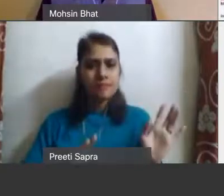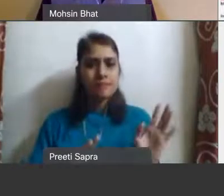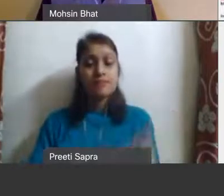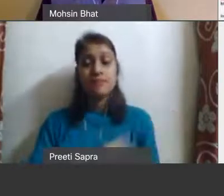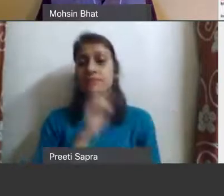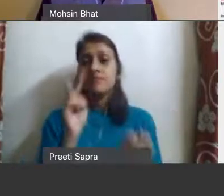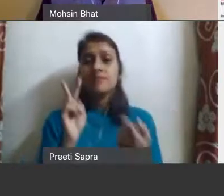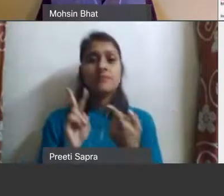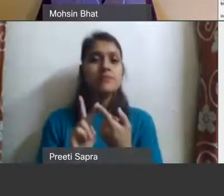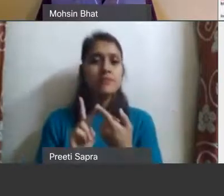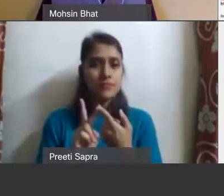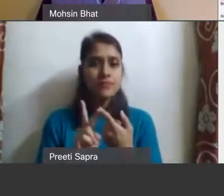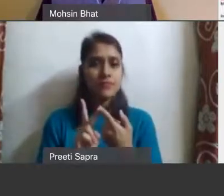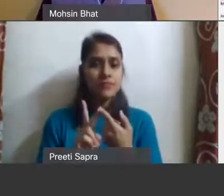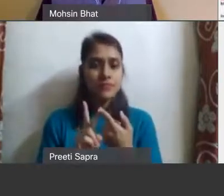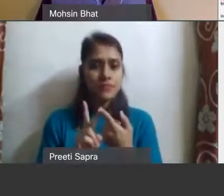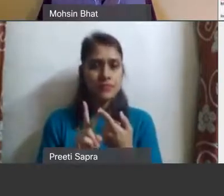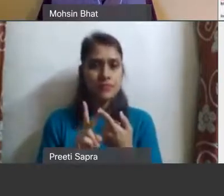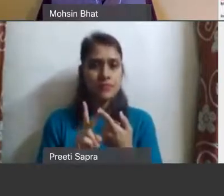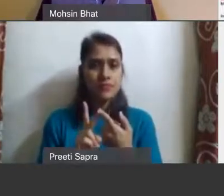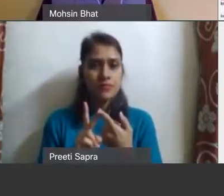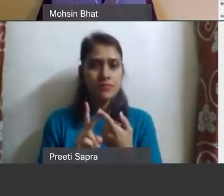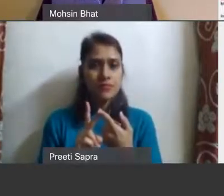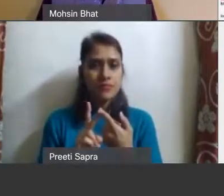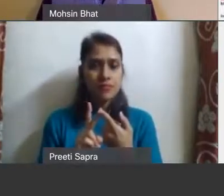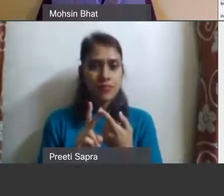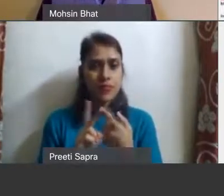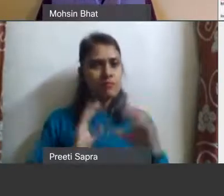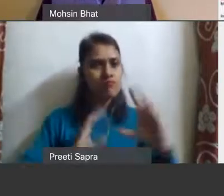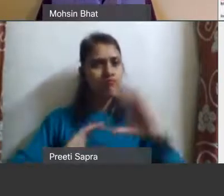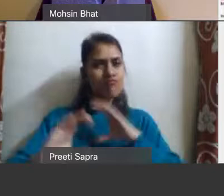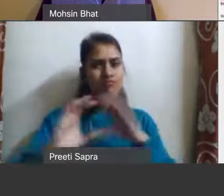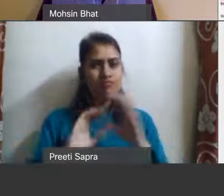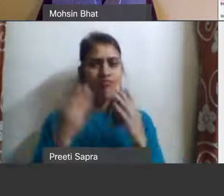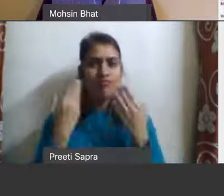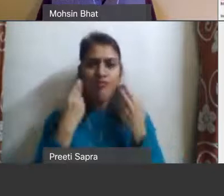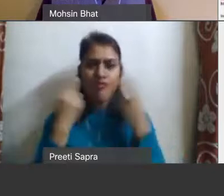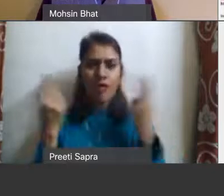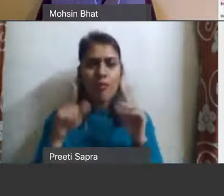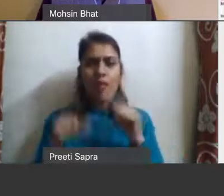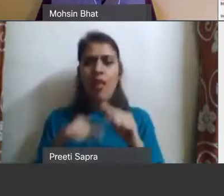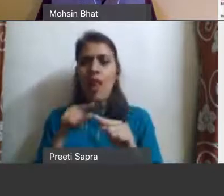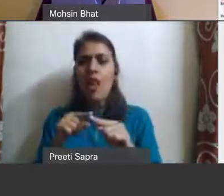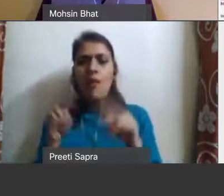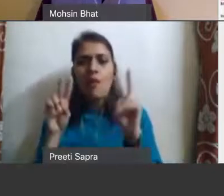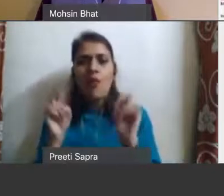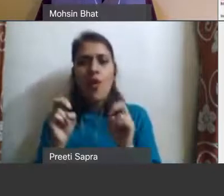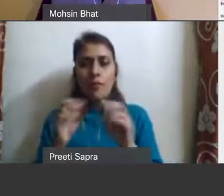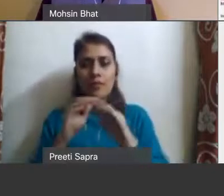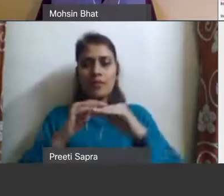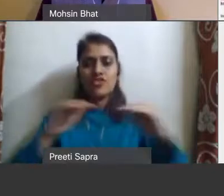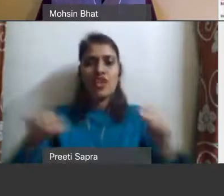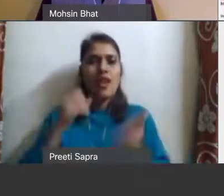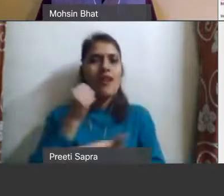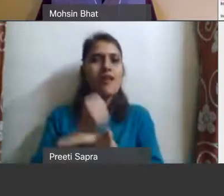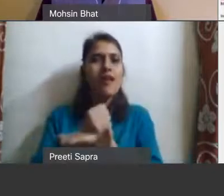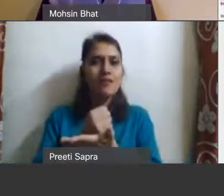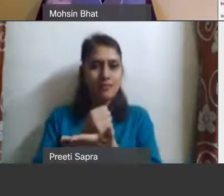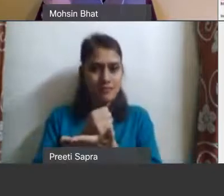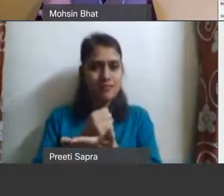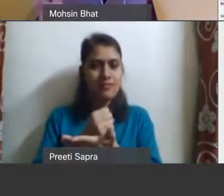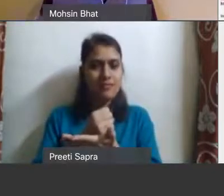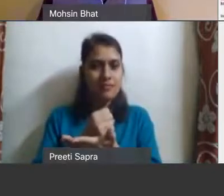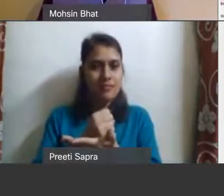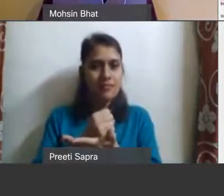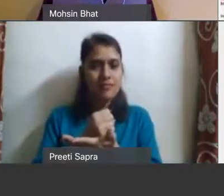second is, which we often forget in our at least popular conversations around citizenship, is the impact on child rights. Now, one important implication